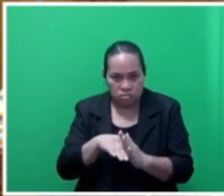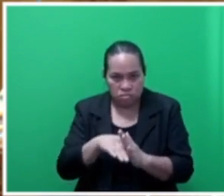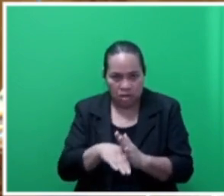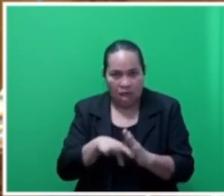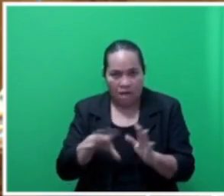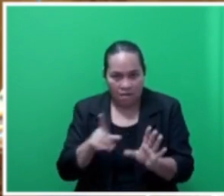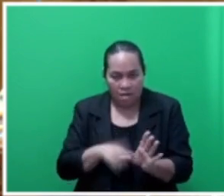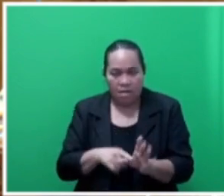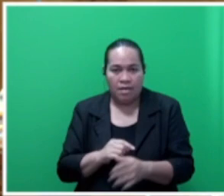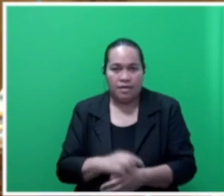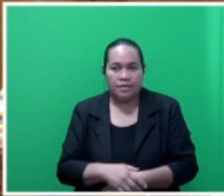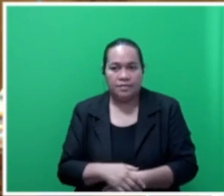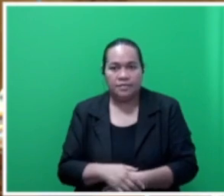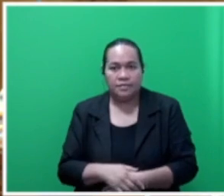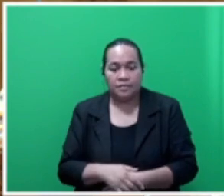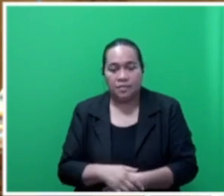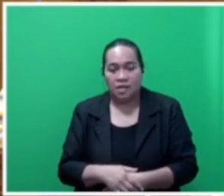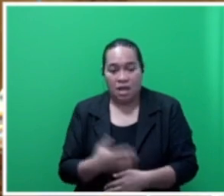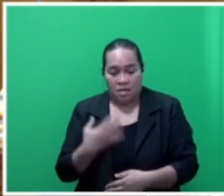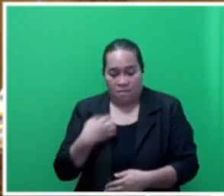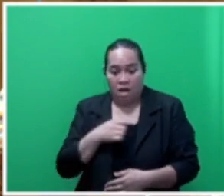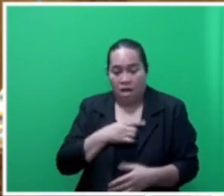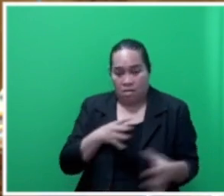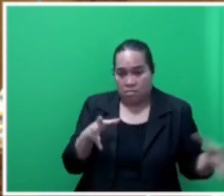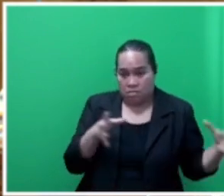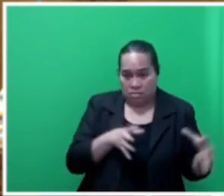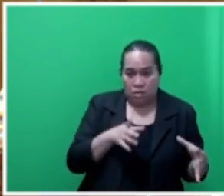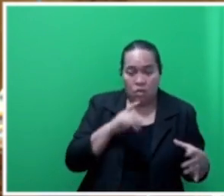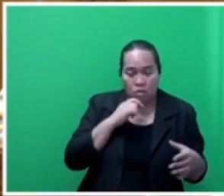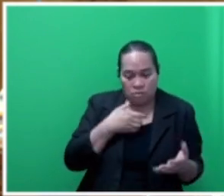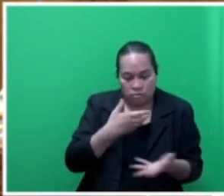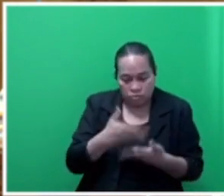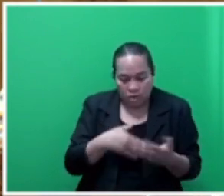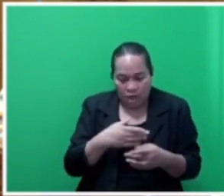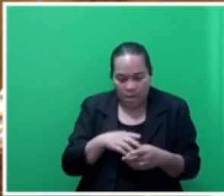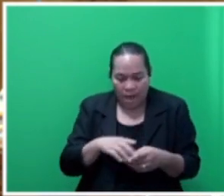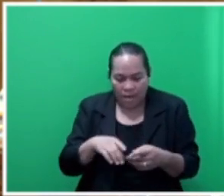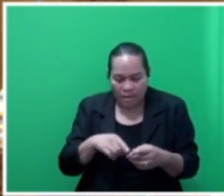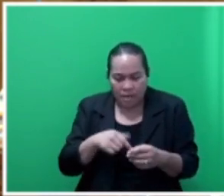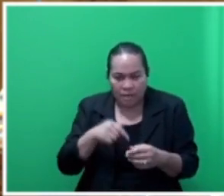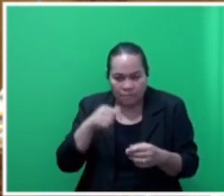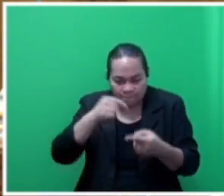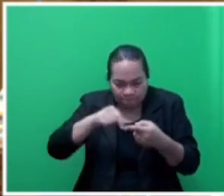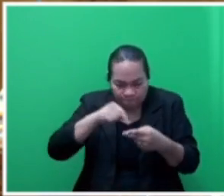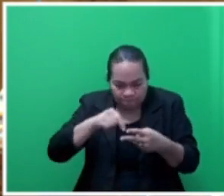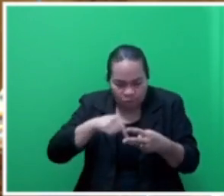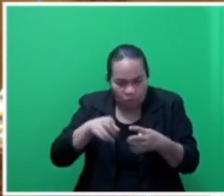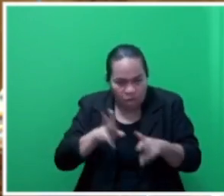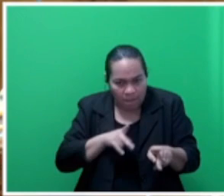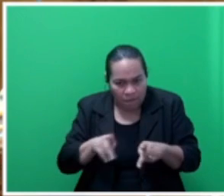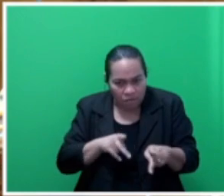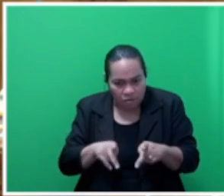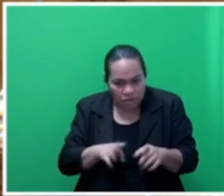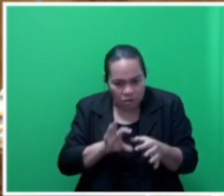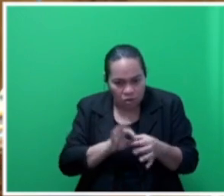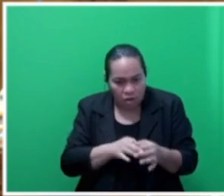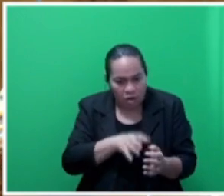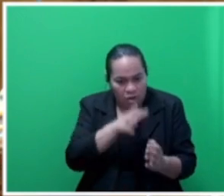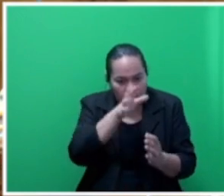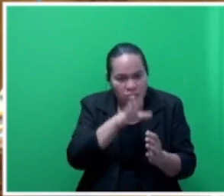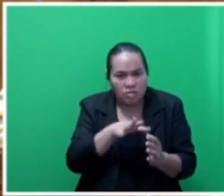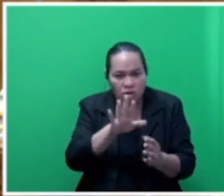my esteemed colleagues on this side of the House will be deliberating on the details of the performance in their respective share of